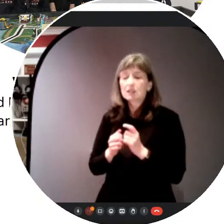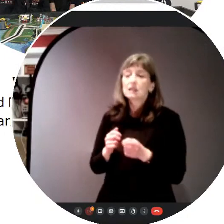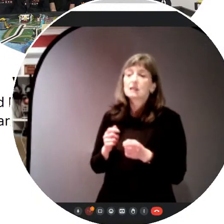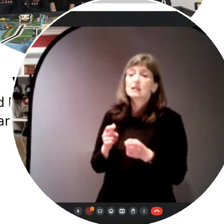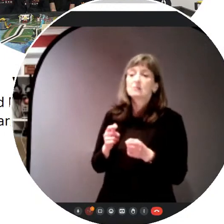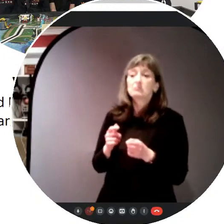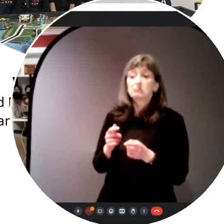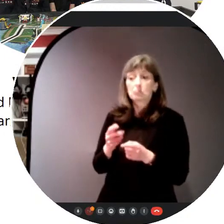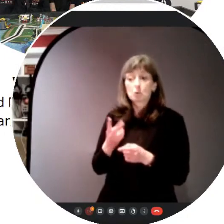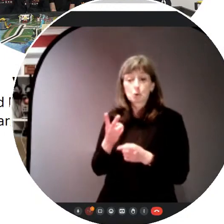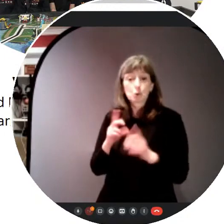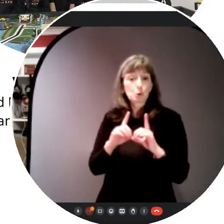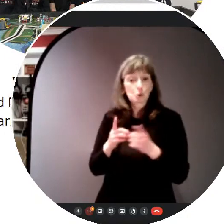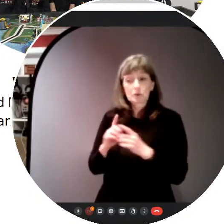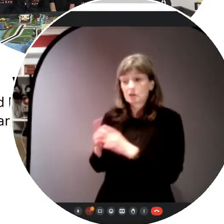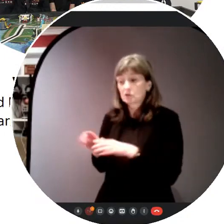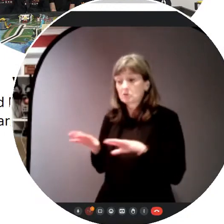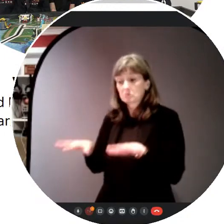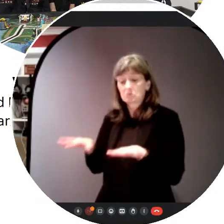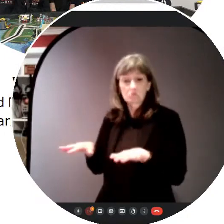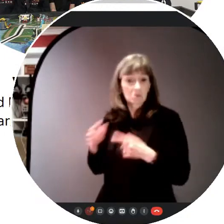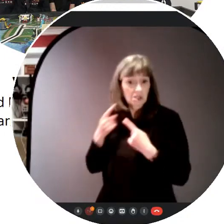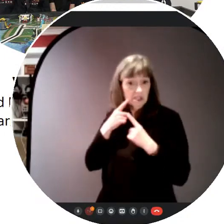successful again, and our athletes.